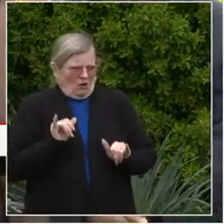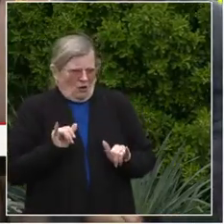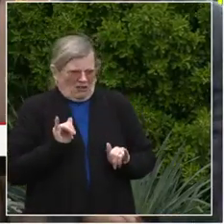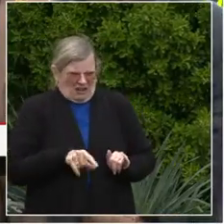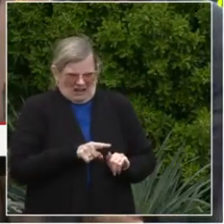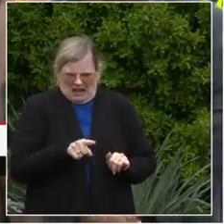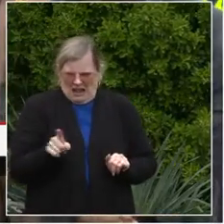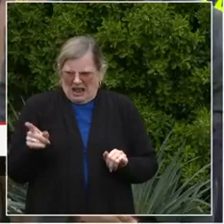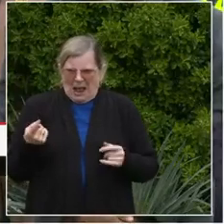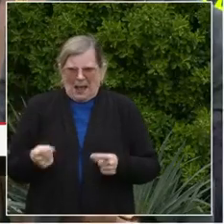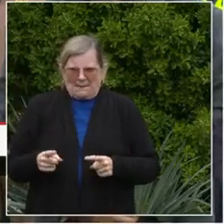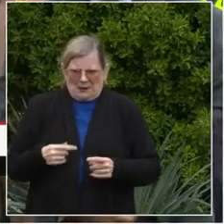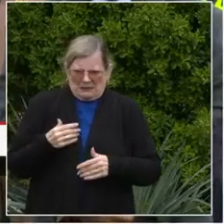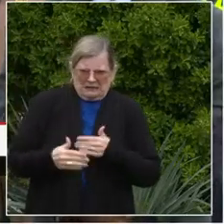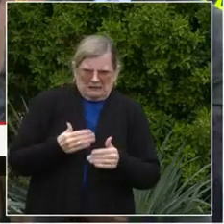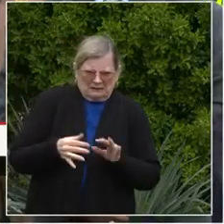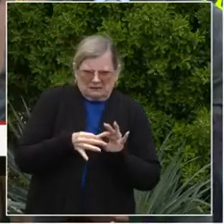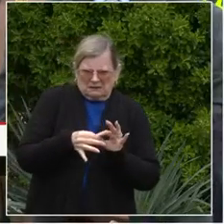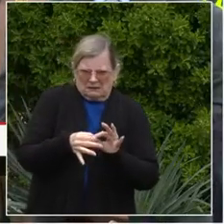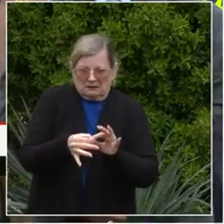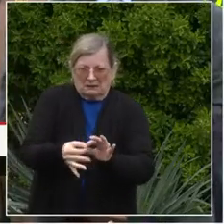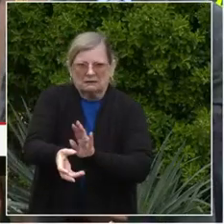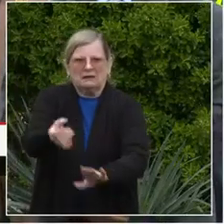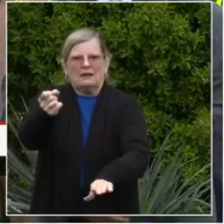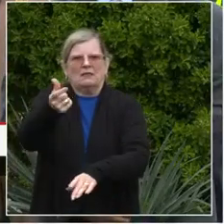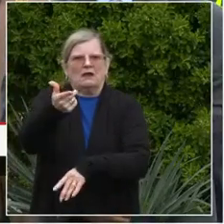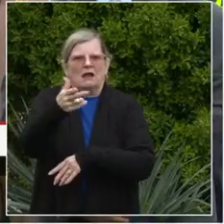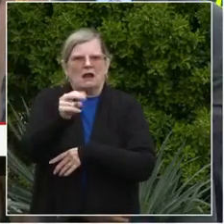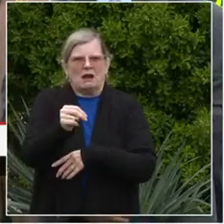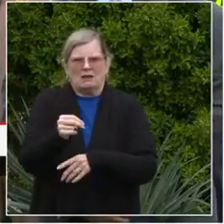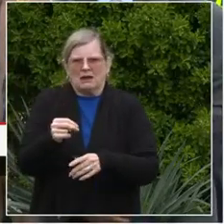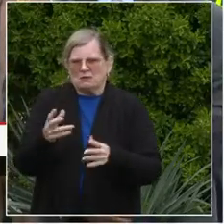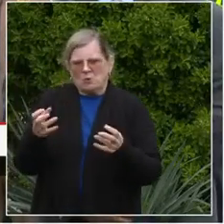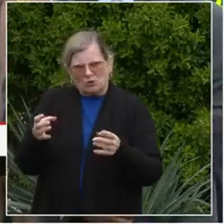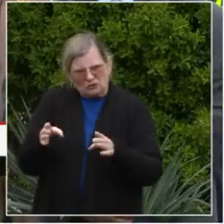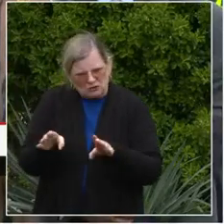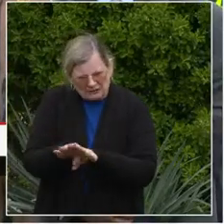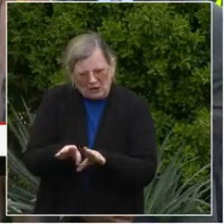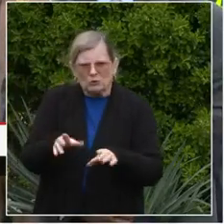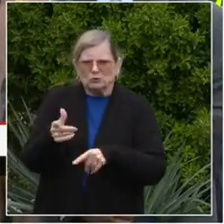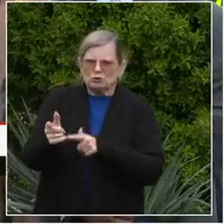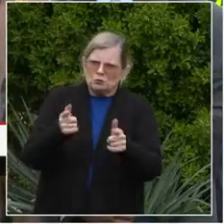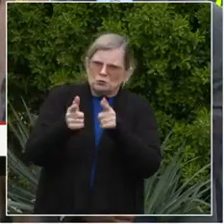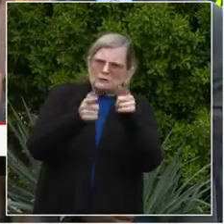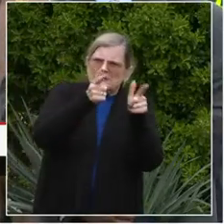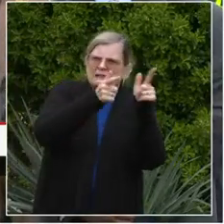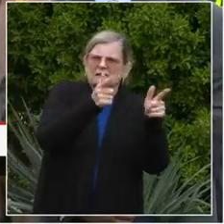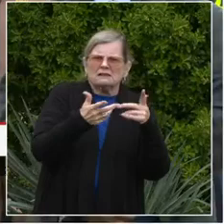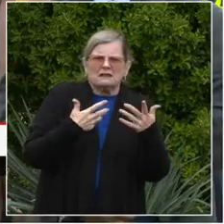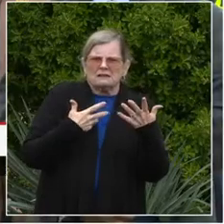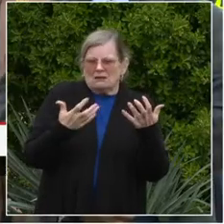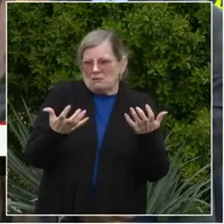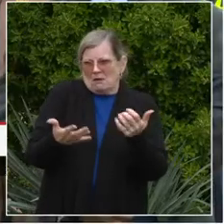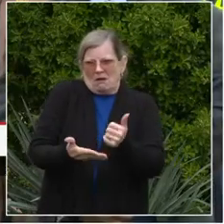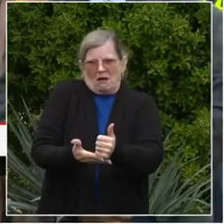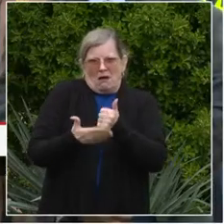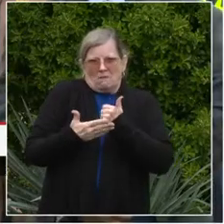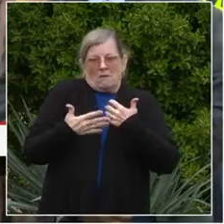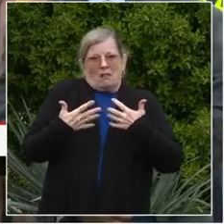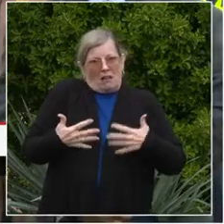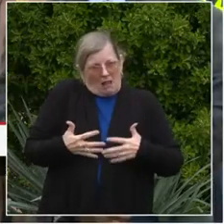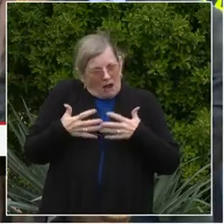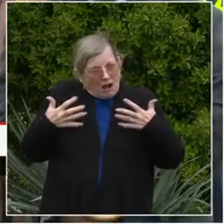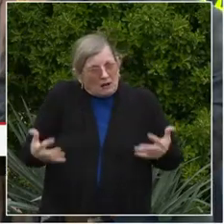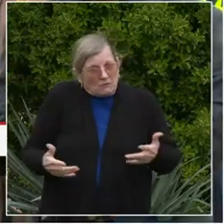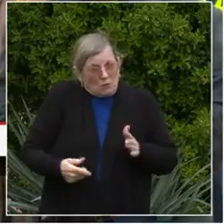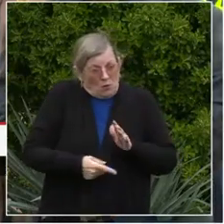getting the gun, it's actually, closing out shootings and doing things like that are very helpful to us. Once we recover that illegal